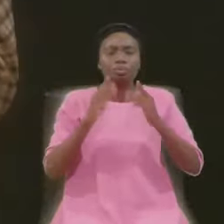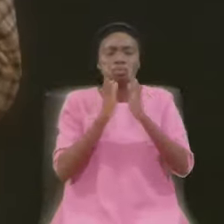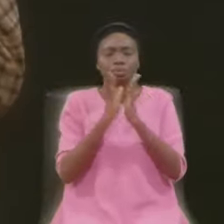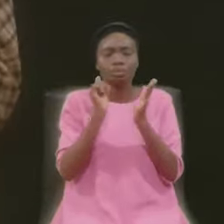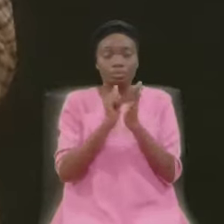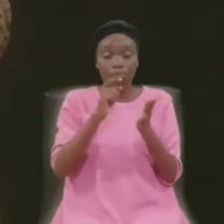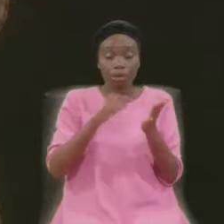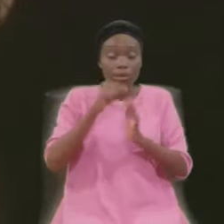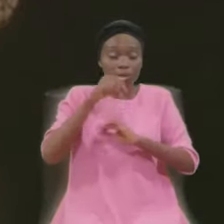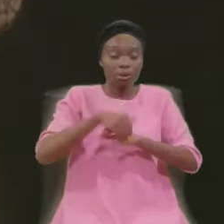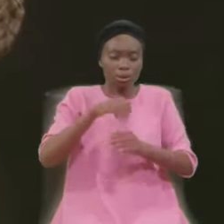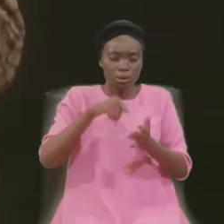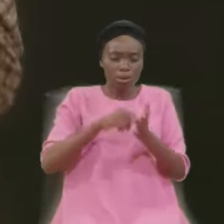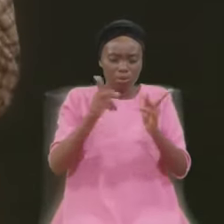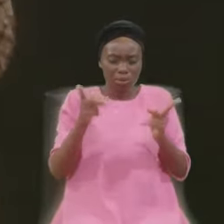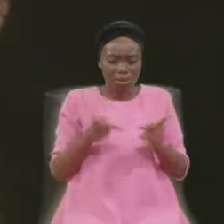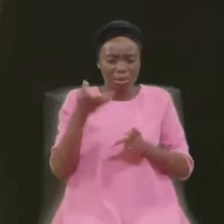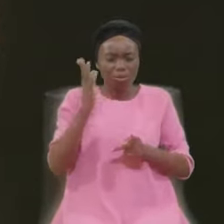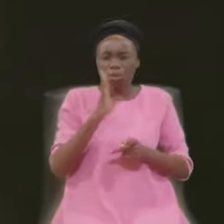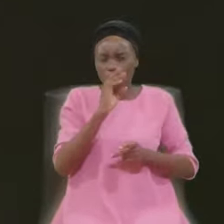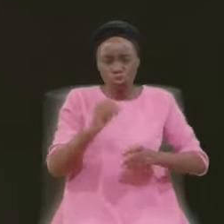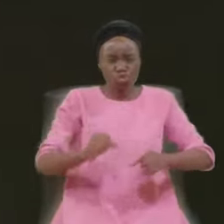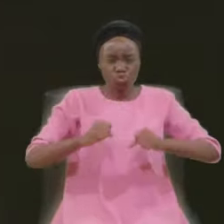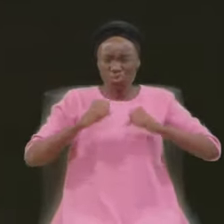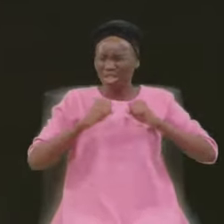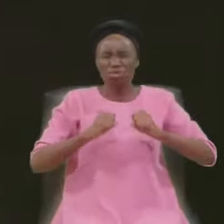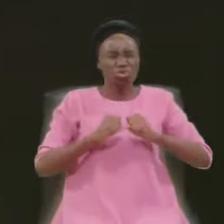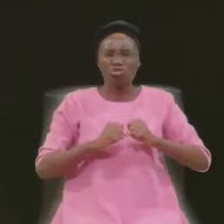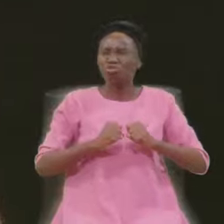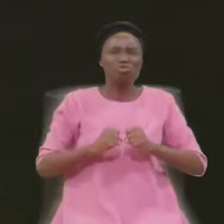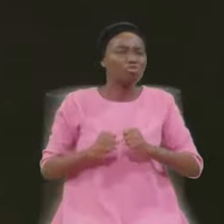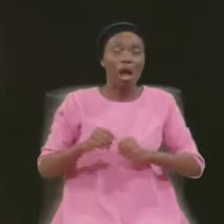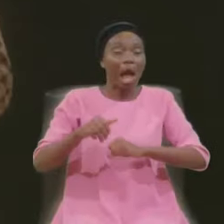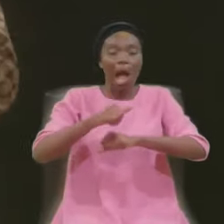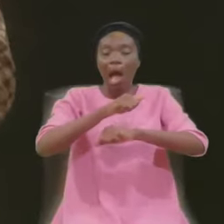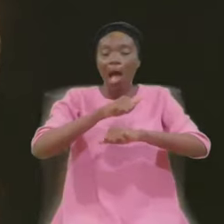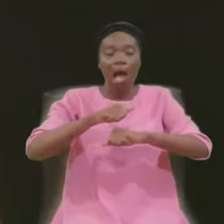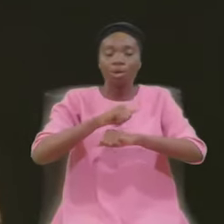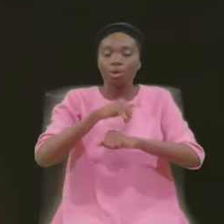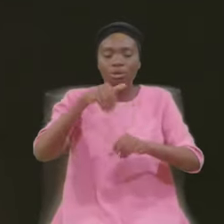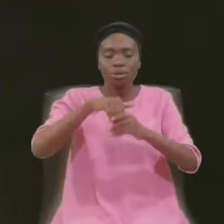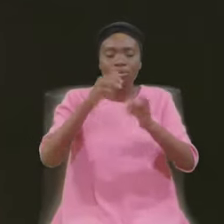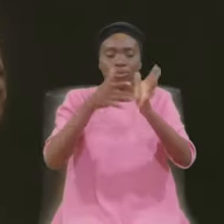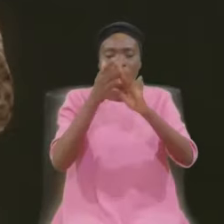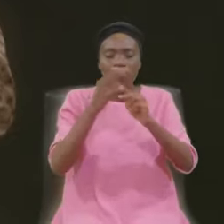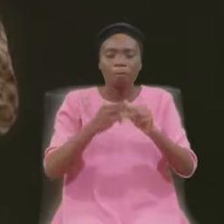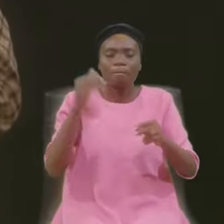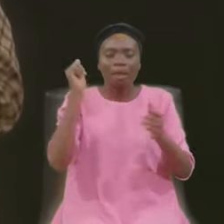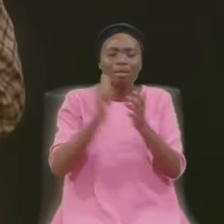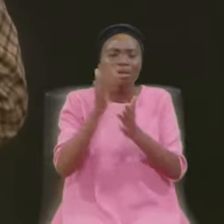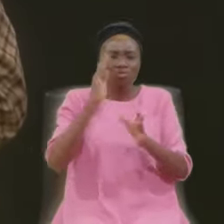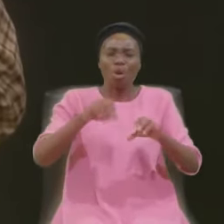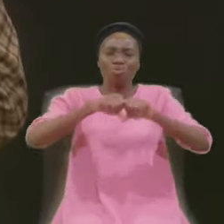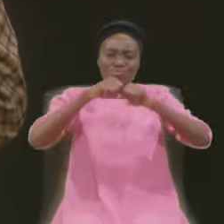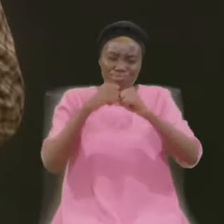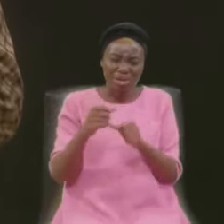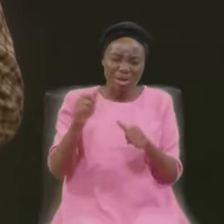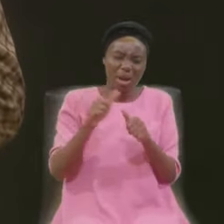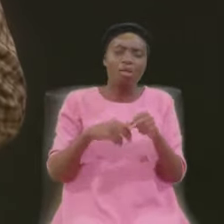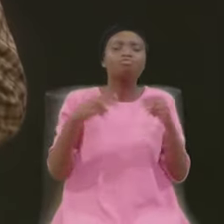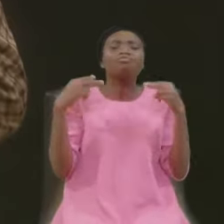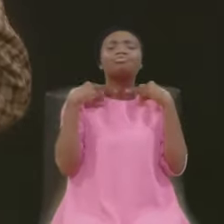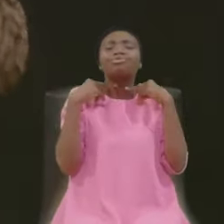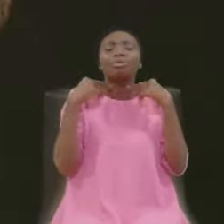in this place there will be supernatural extraordinary anointing that will break every yoke upon the